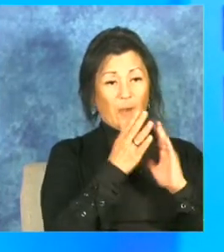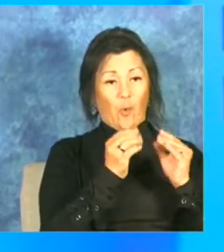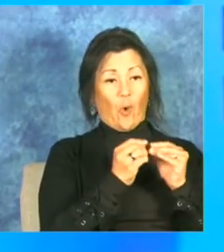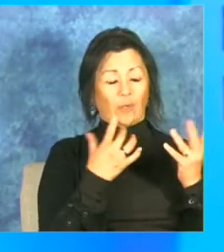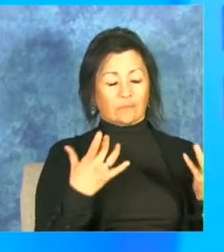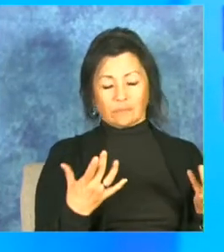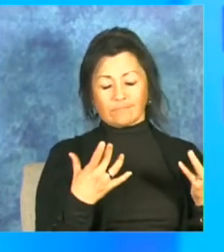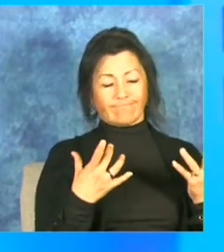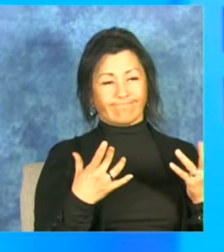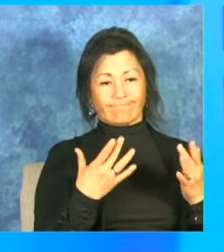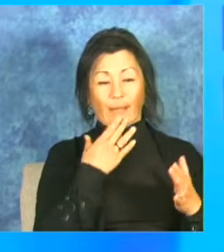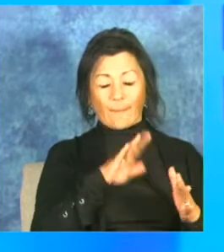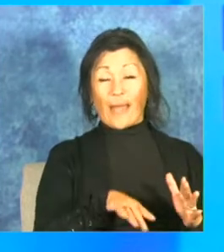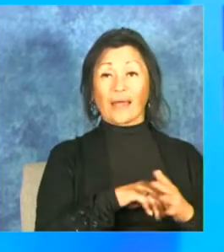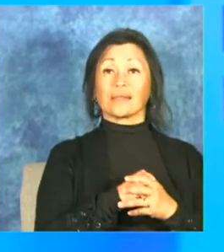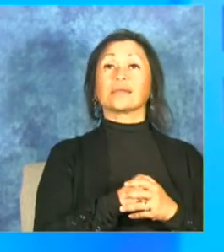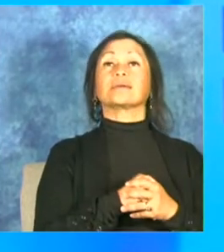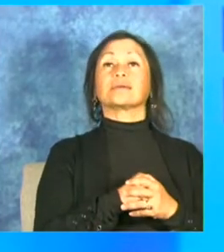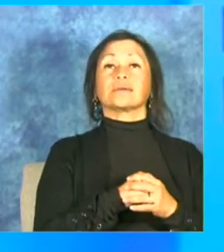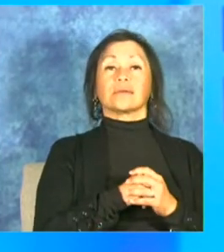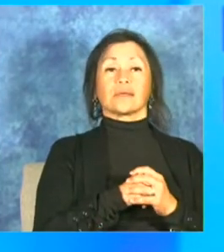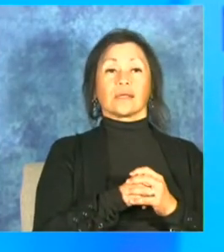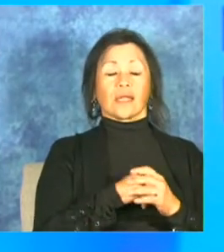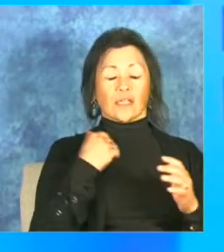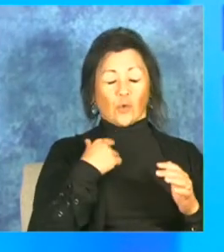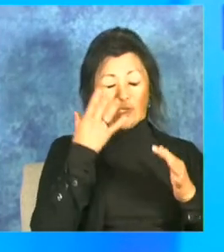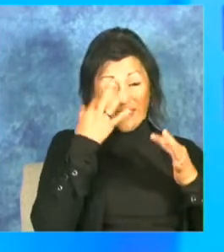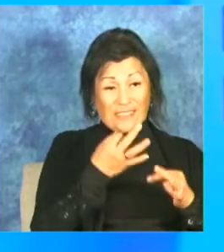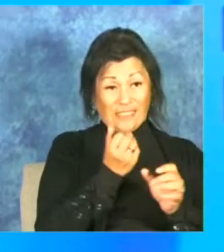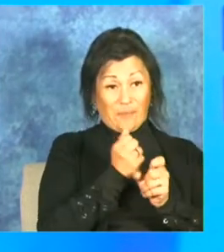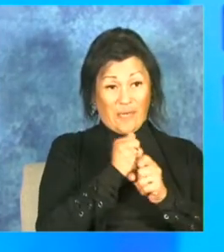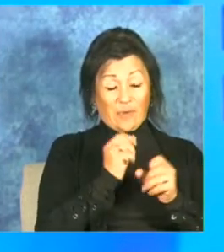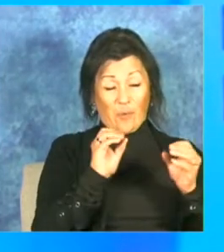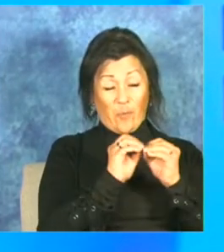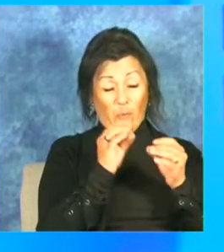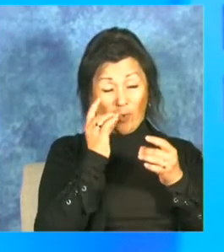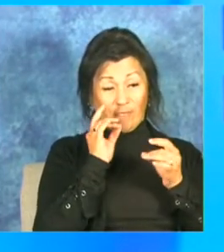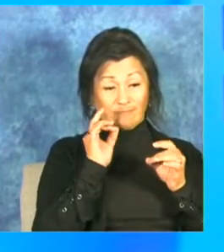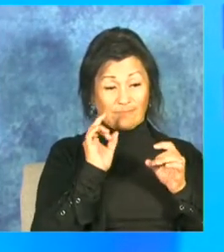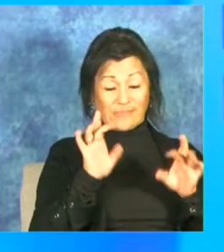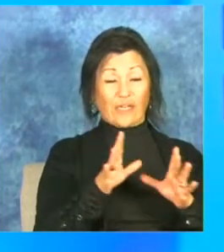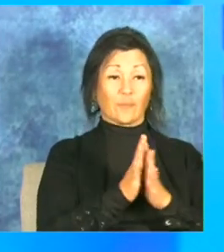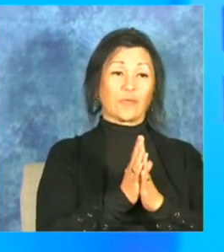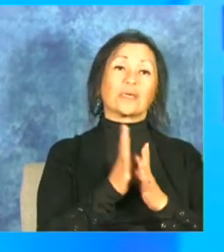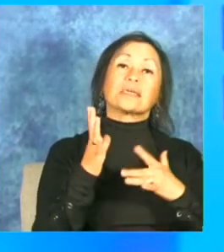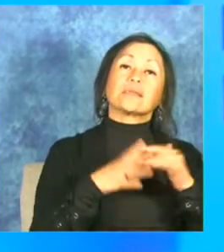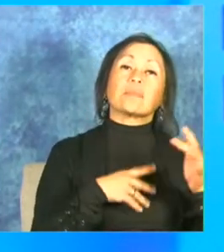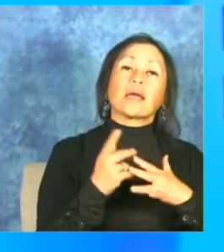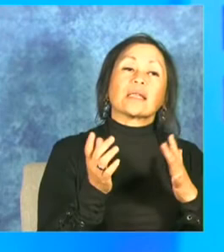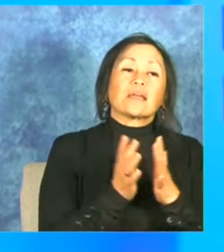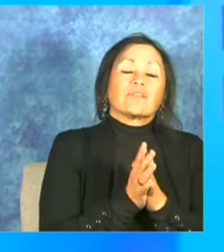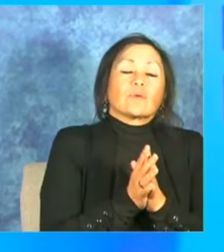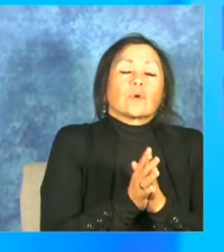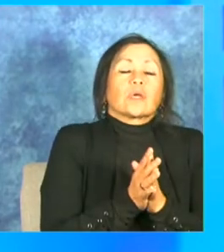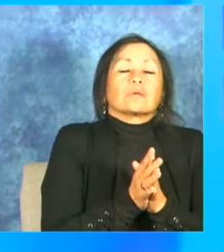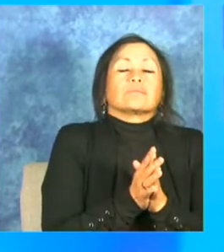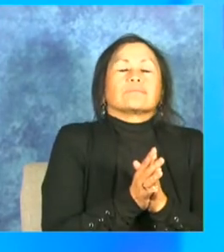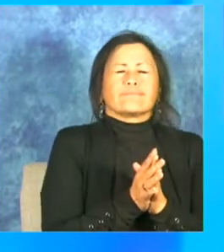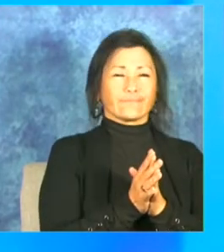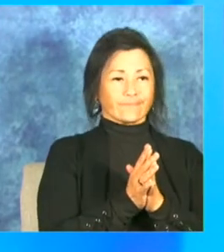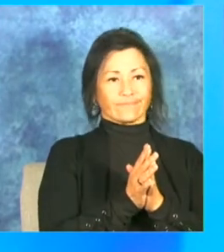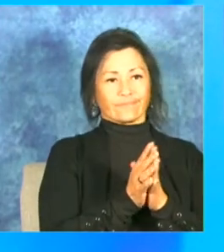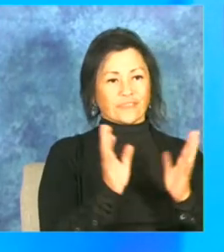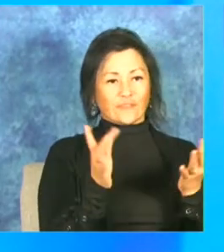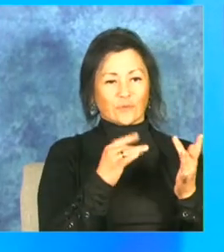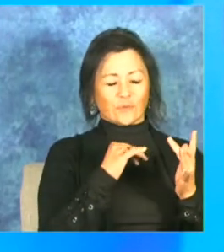delinquent. Your decision making is going to become more terrible. And sooner or later, even if you're skating fate, if you want to use